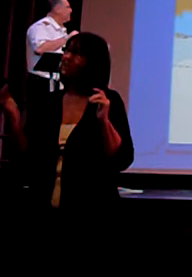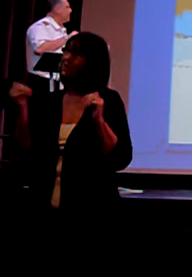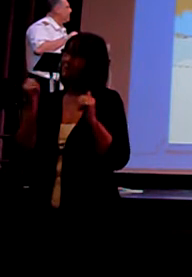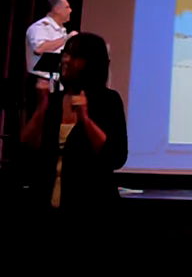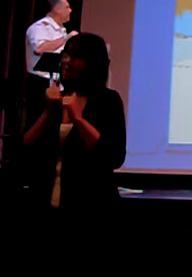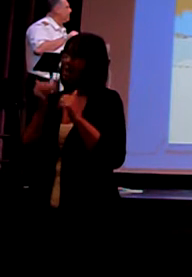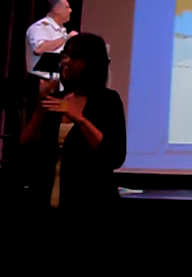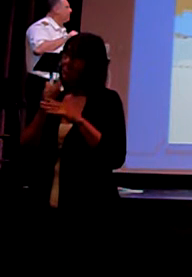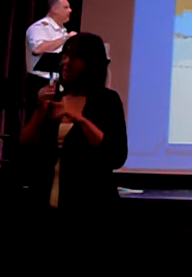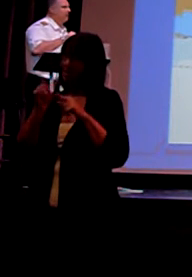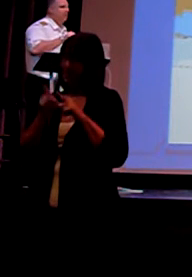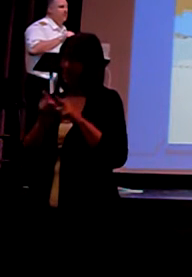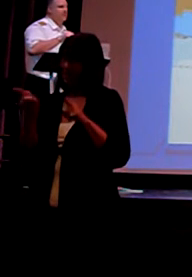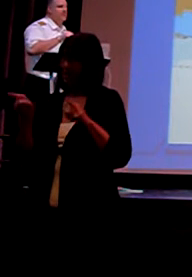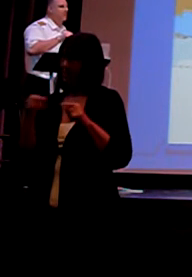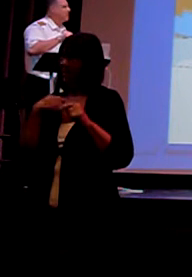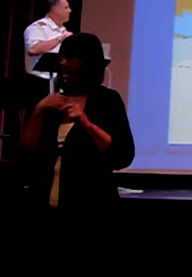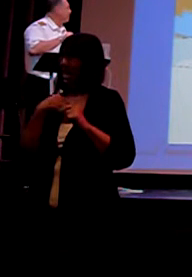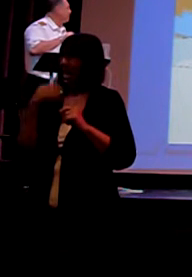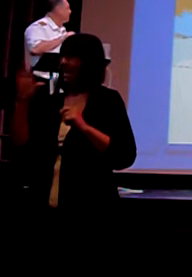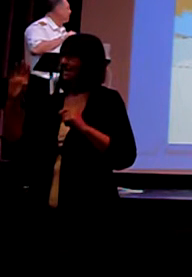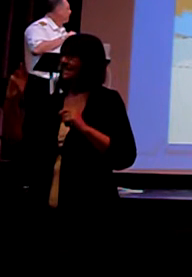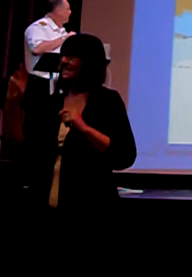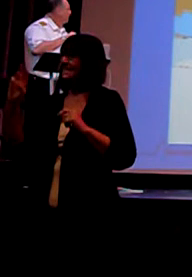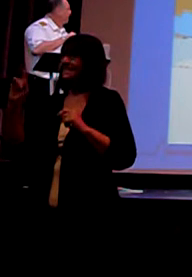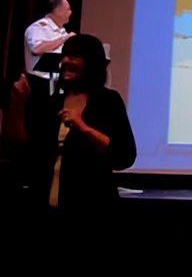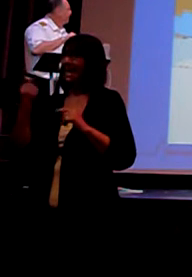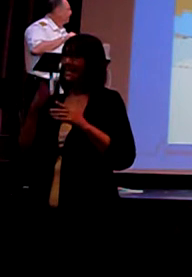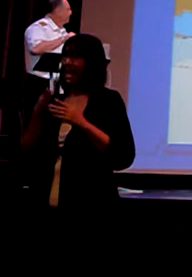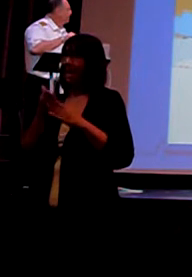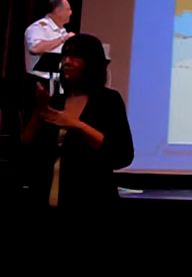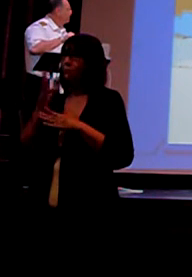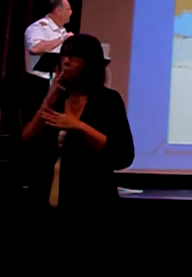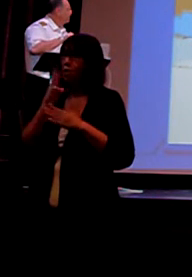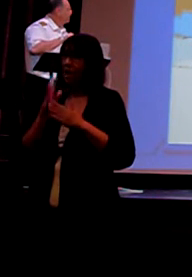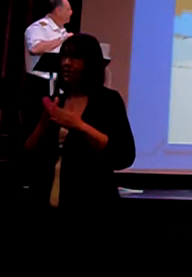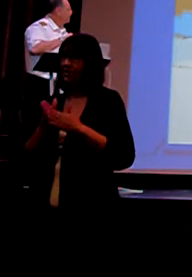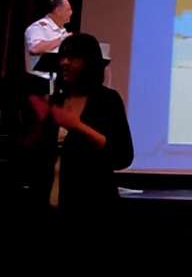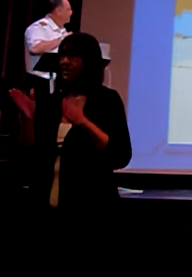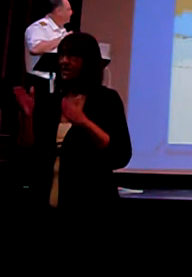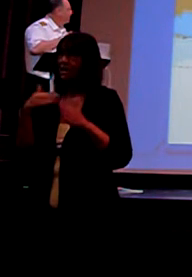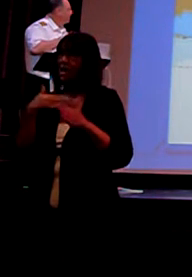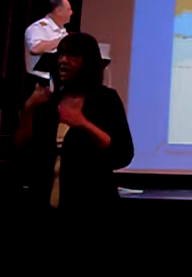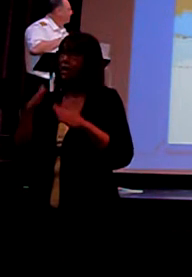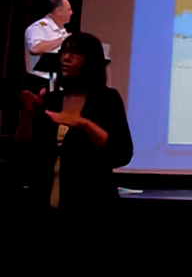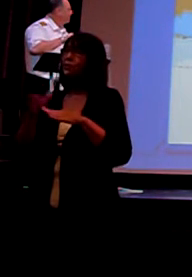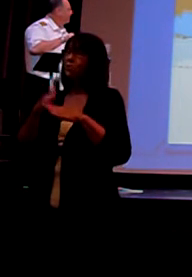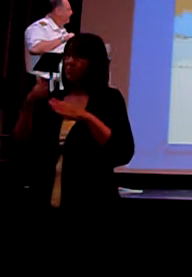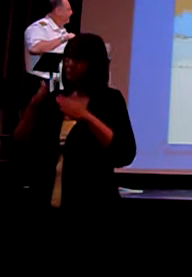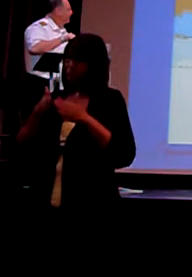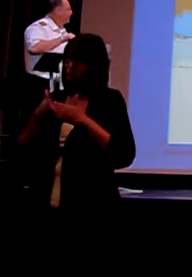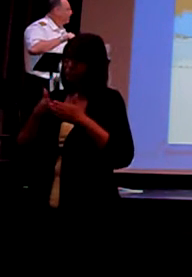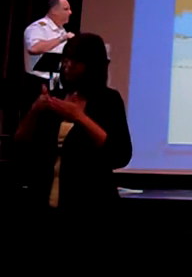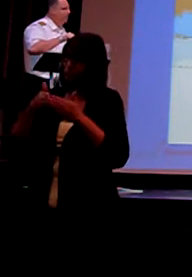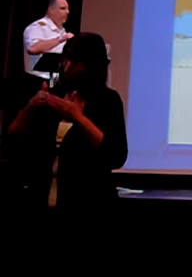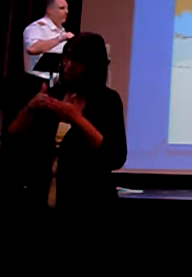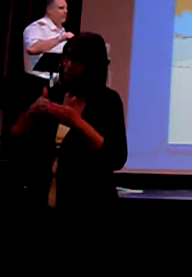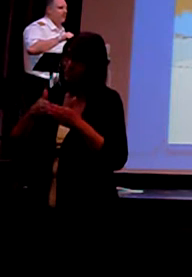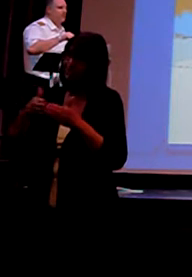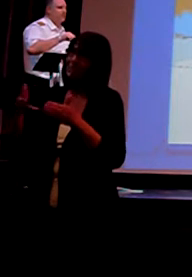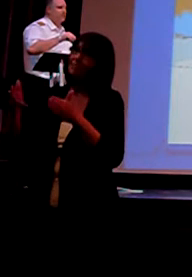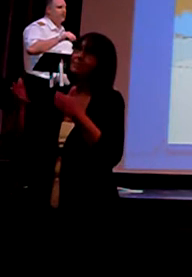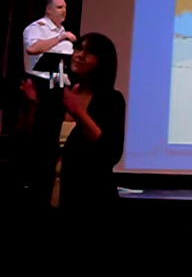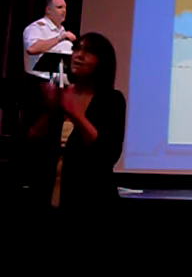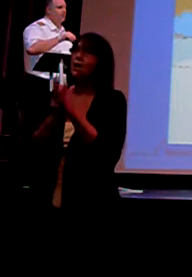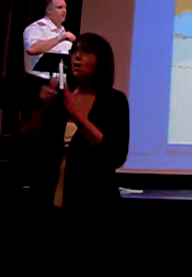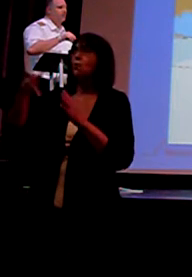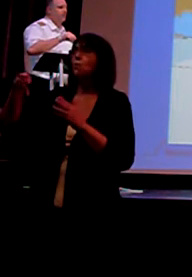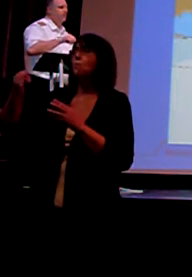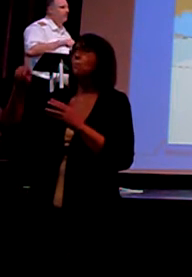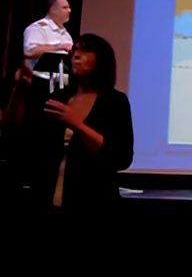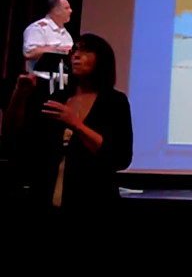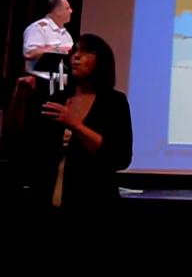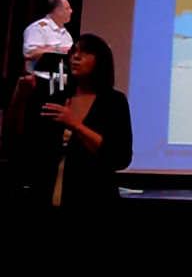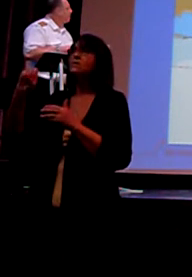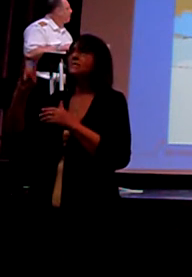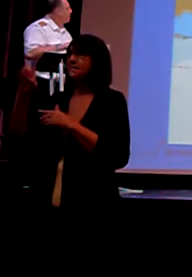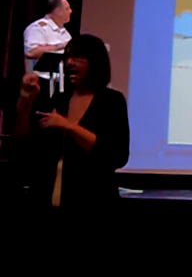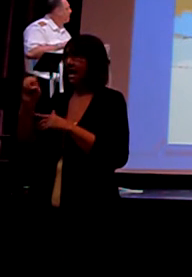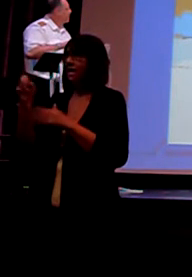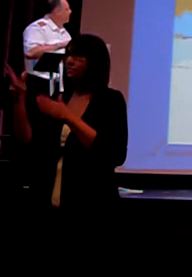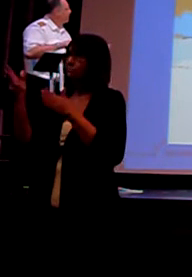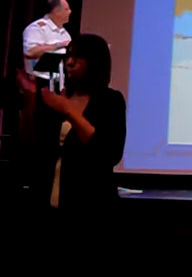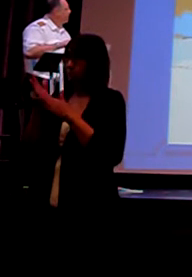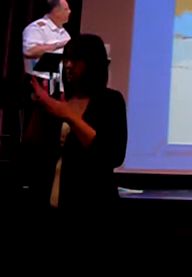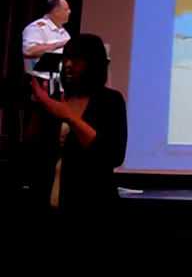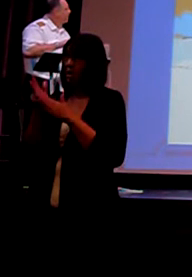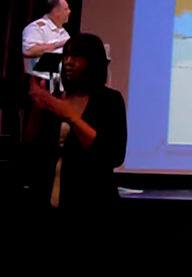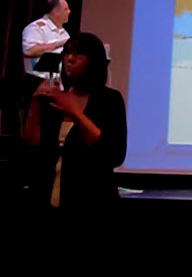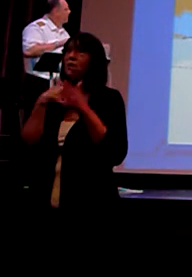between the breakwater here, we have about 6 knots. And then we come in, slow down, and we dock port side alongside.